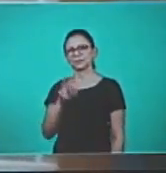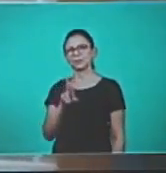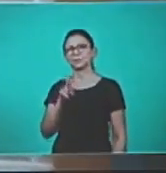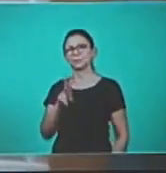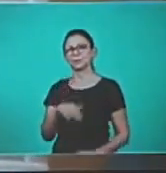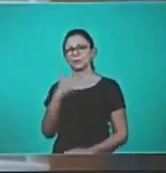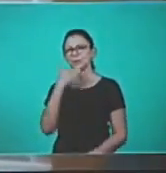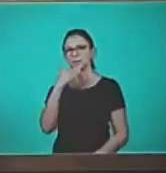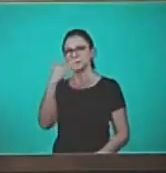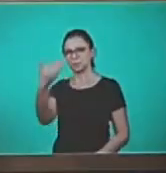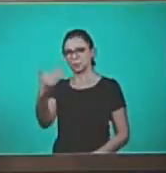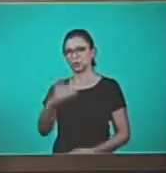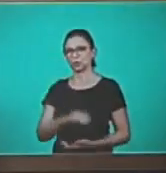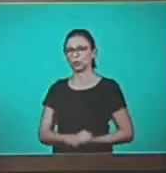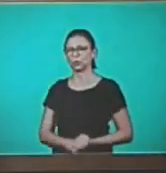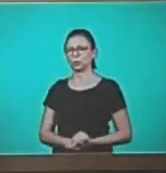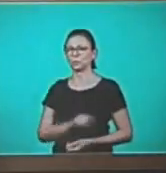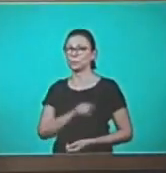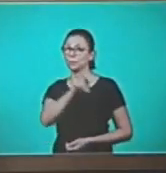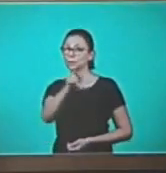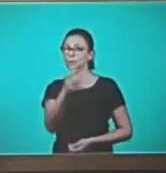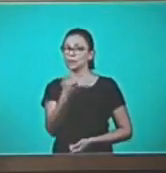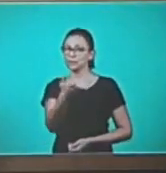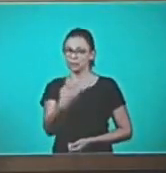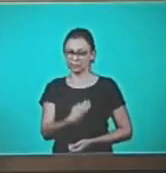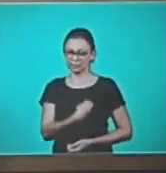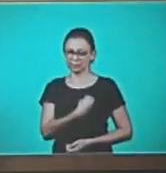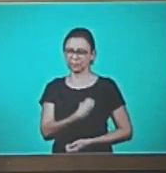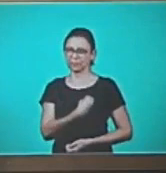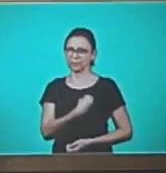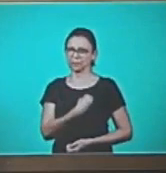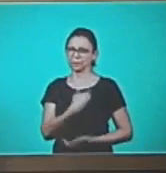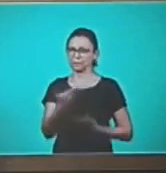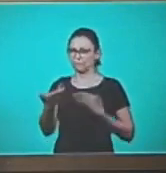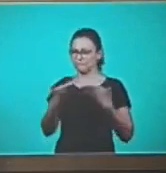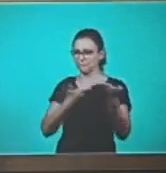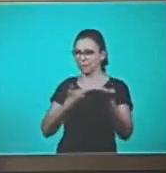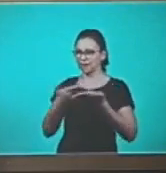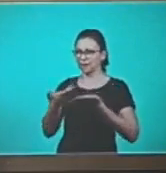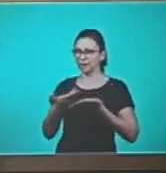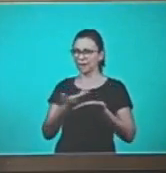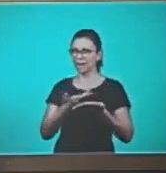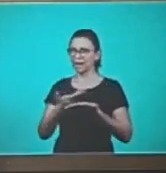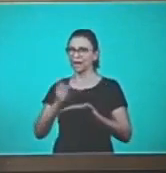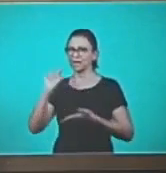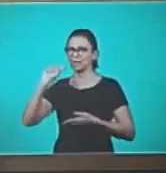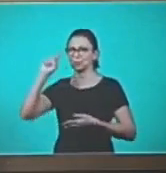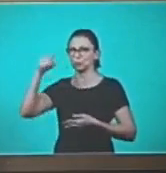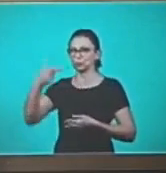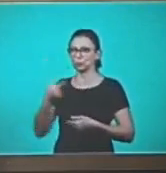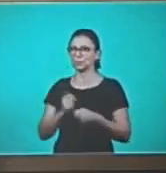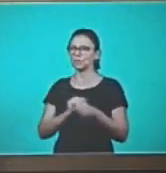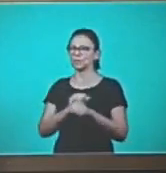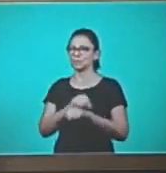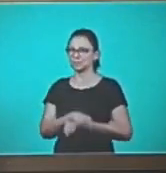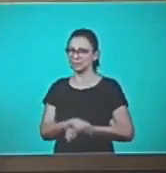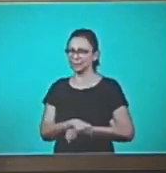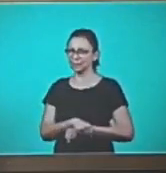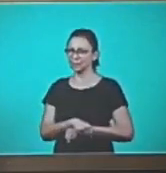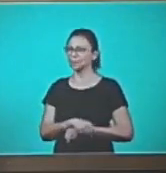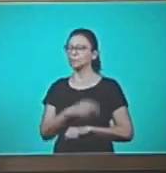going to answer to you right now, that you want a participation of one of your participation the